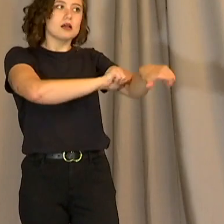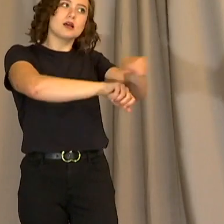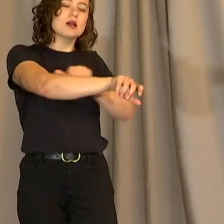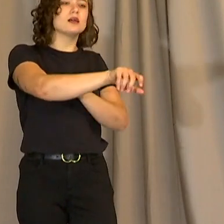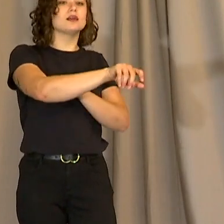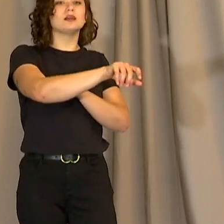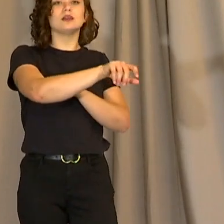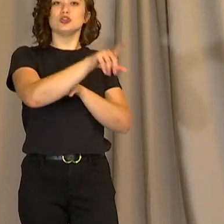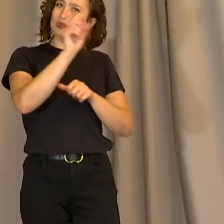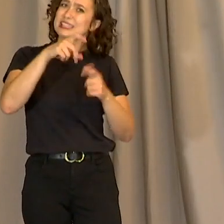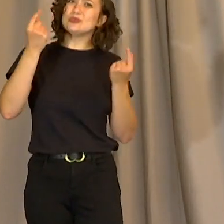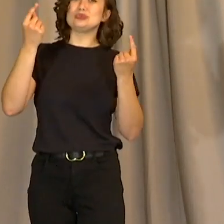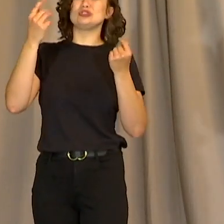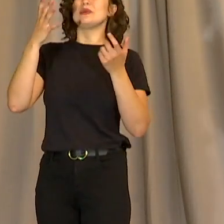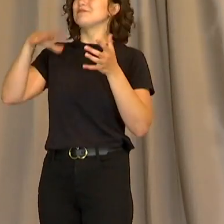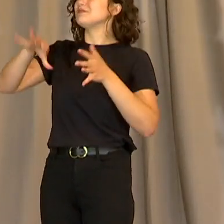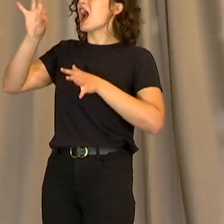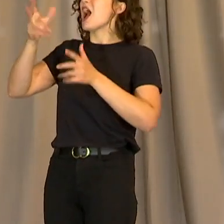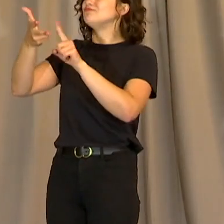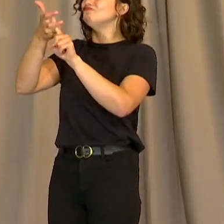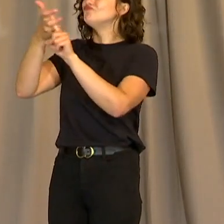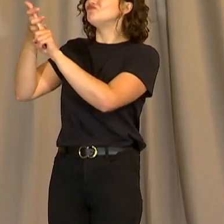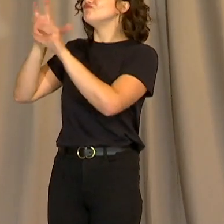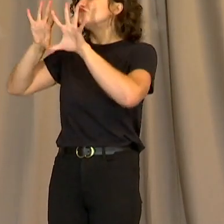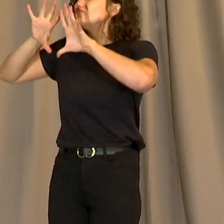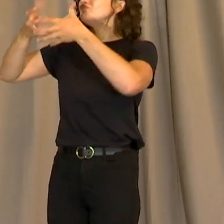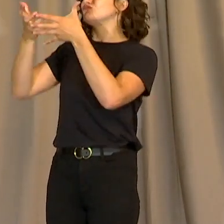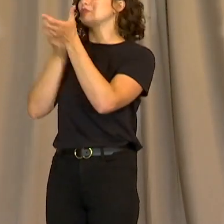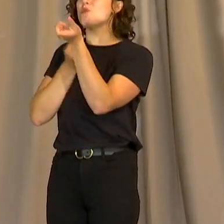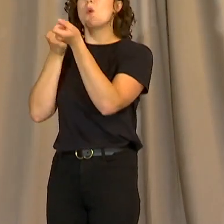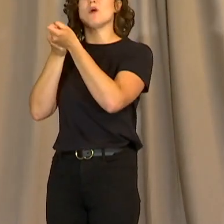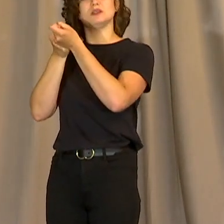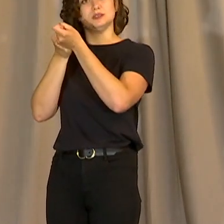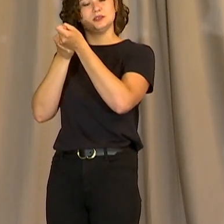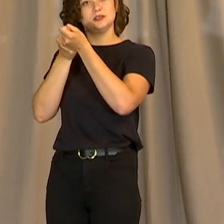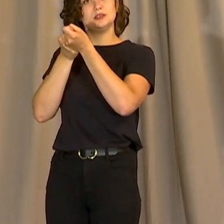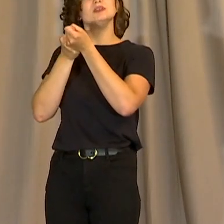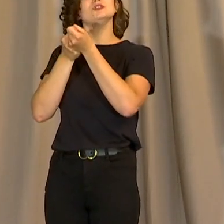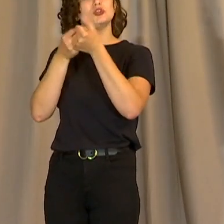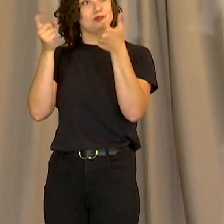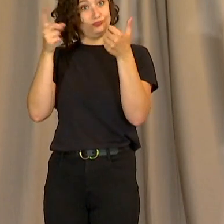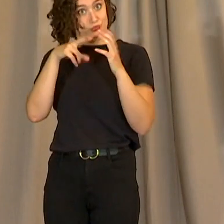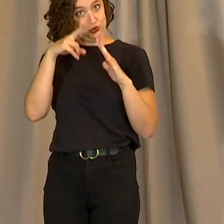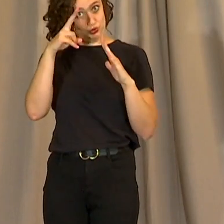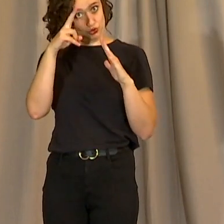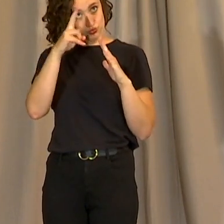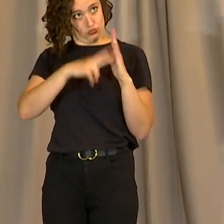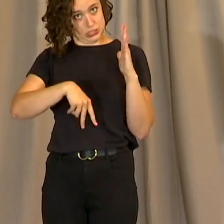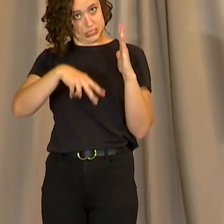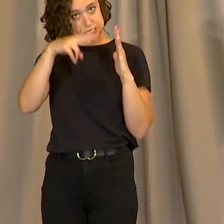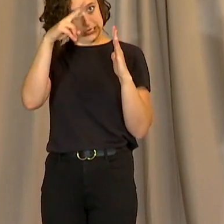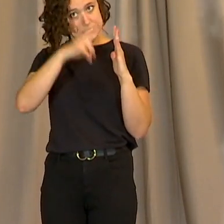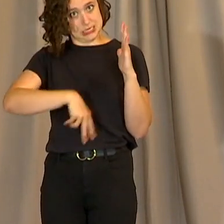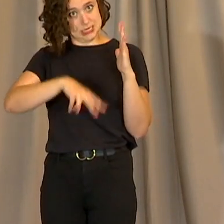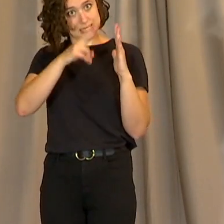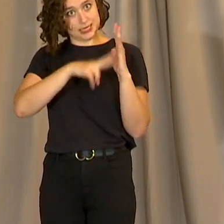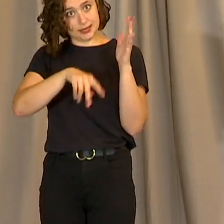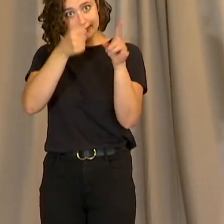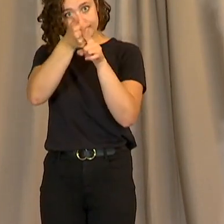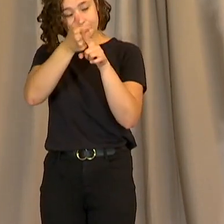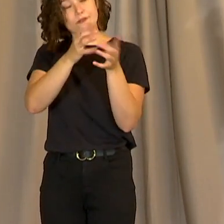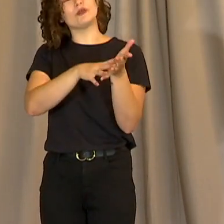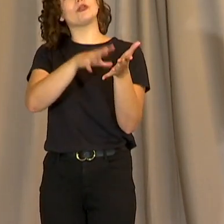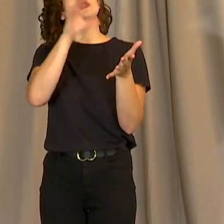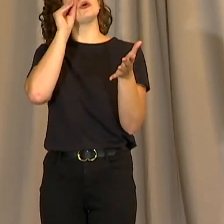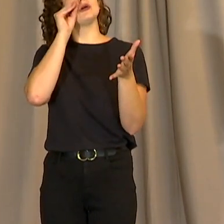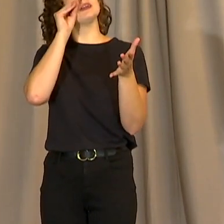reading. That's how you'll know your tribe. So read, number one, you gotta read yourself. And then you need to find other people